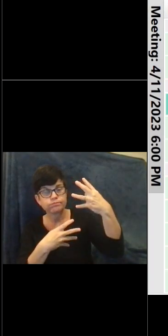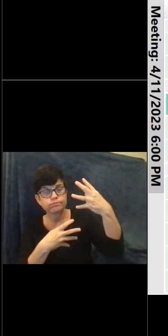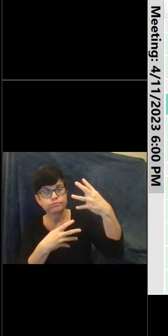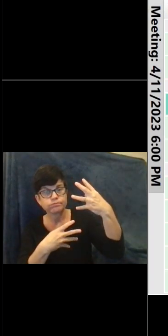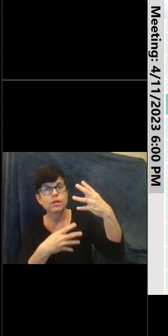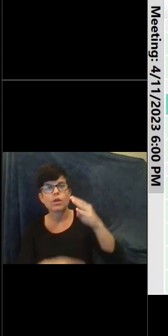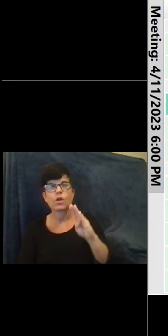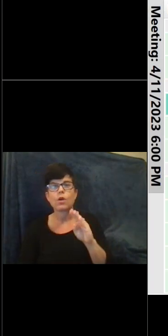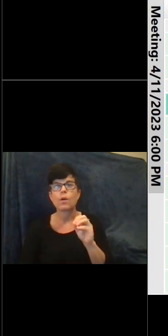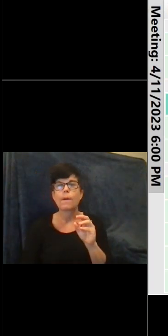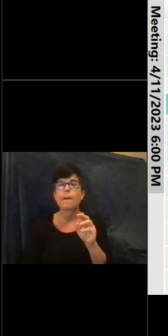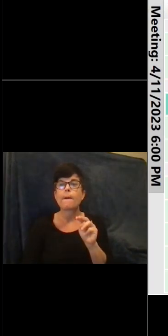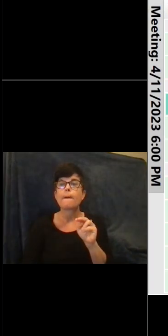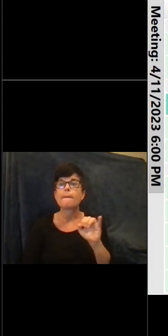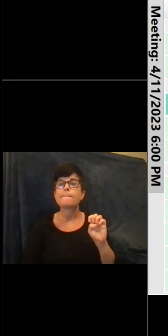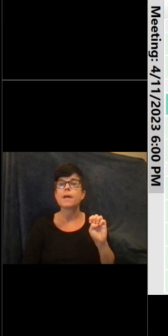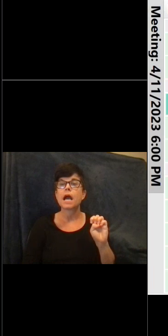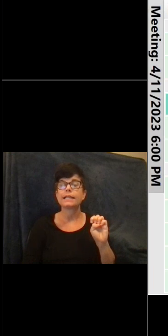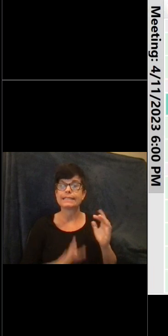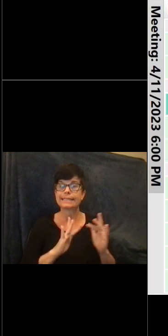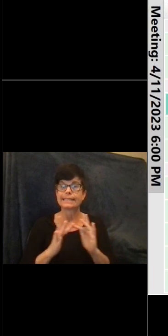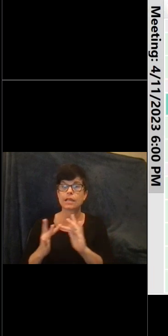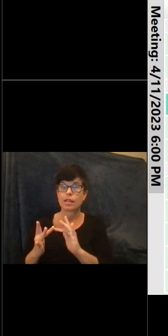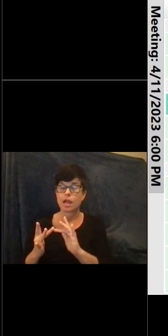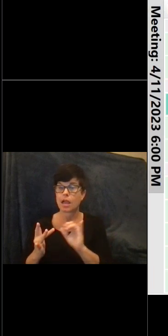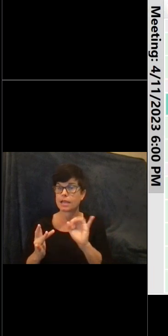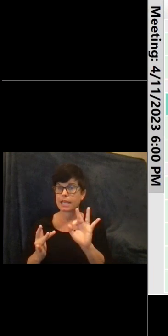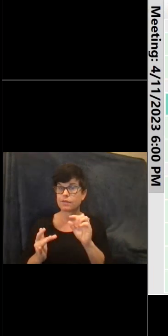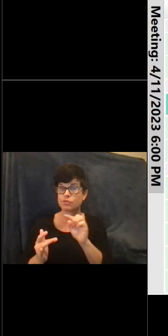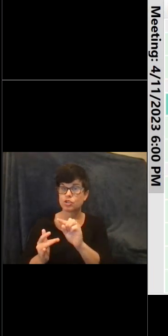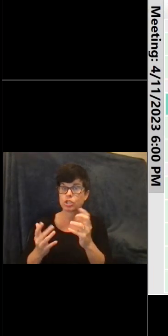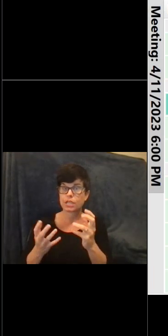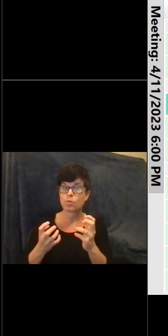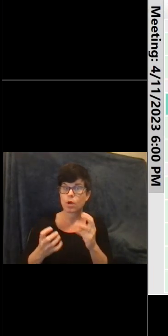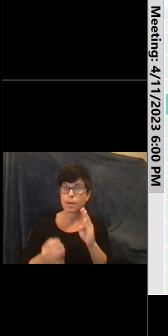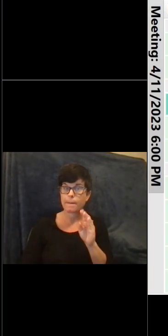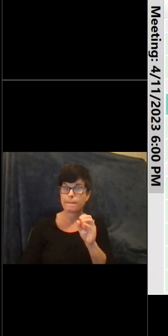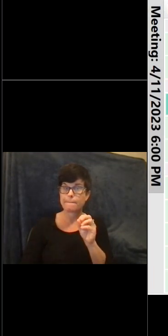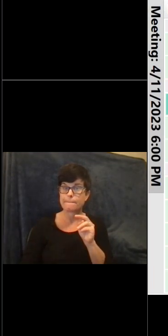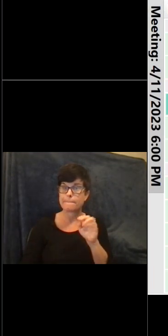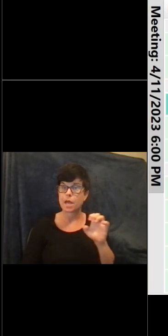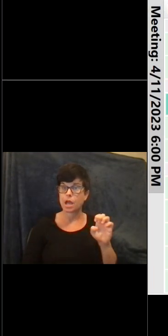is online. Oh, okay. If she wants to do that. Bonnie, you're unmuted.